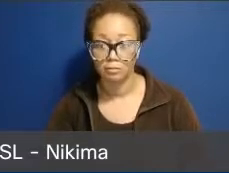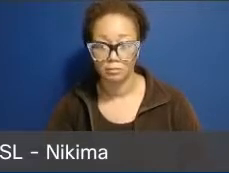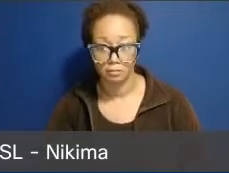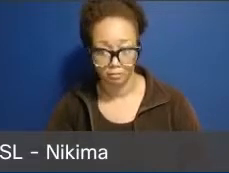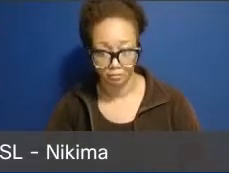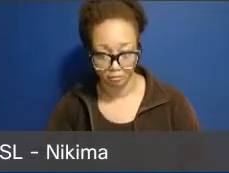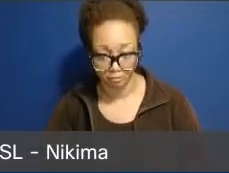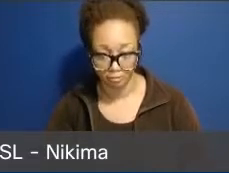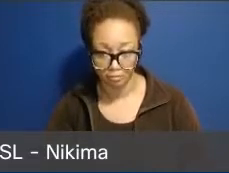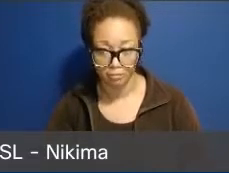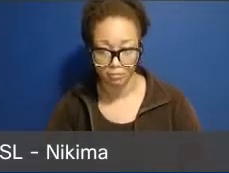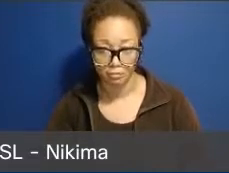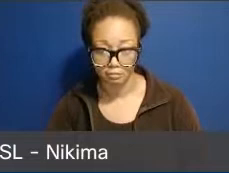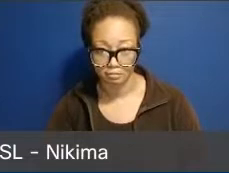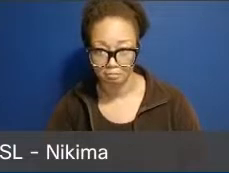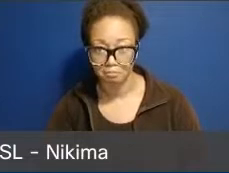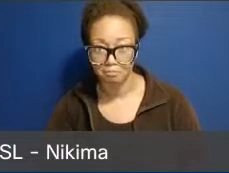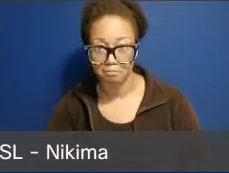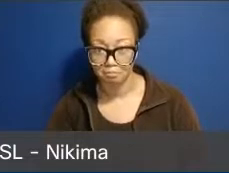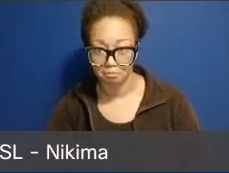constituents for today's Data Summit.